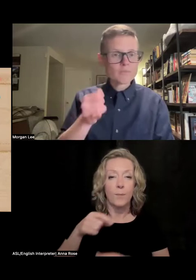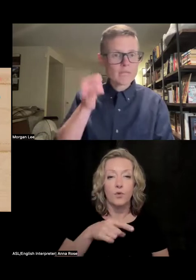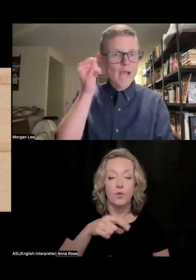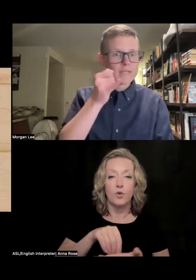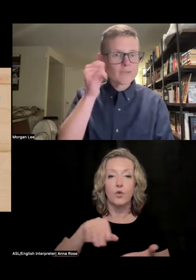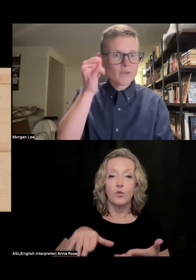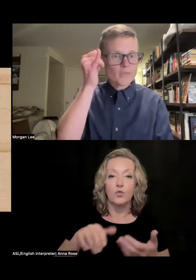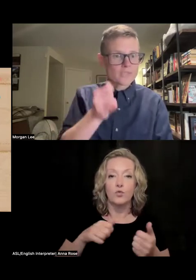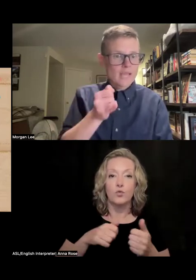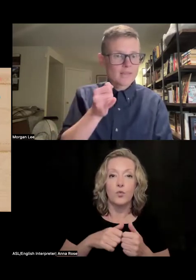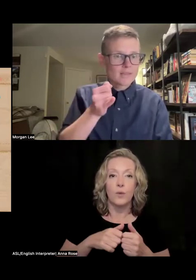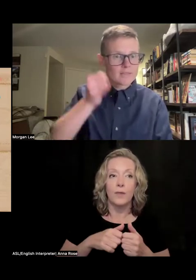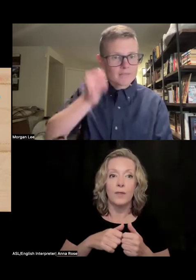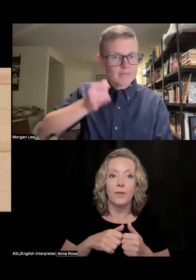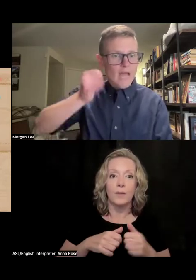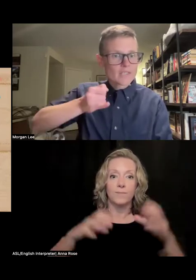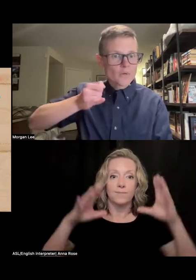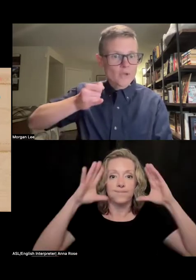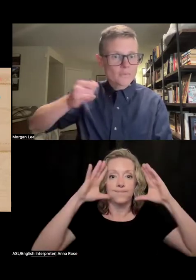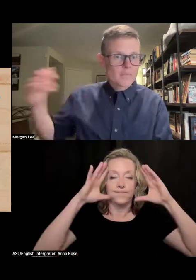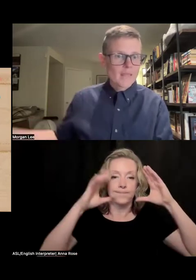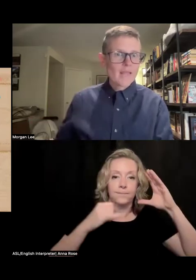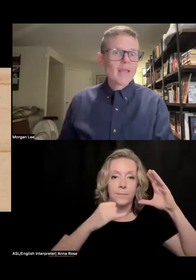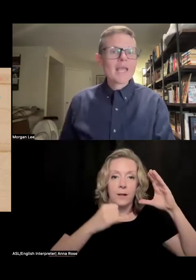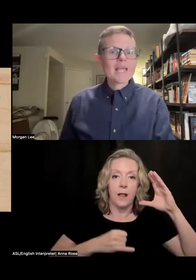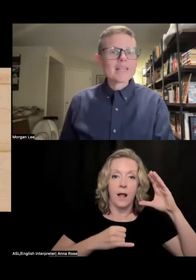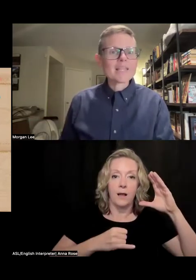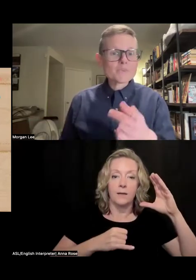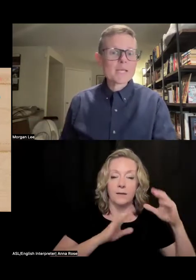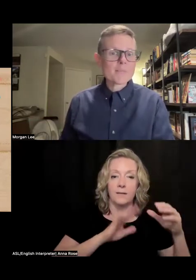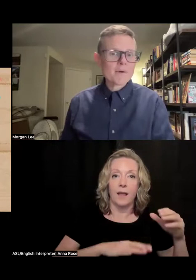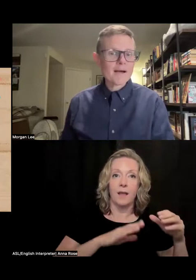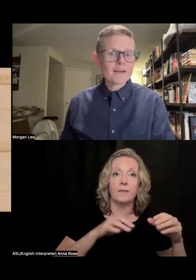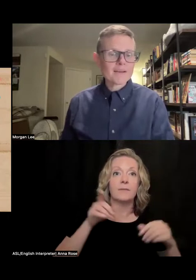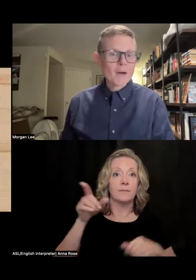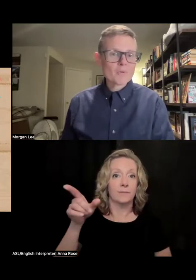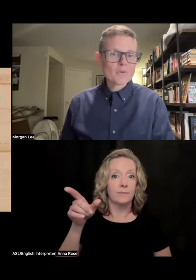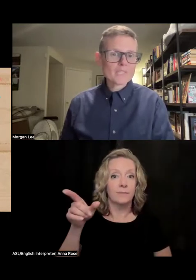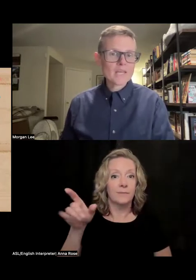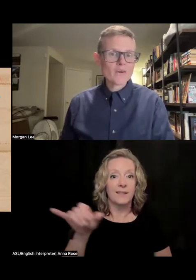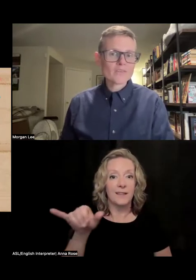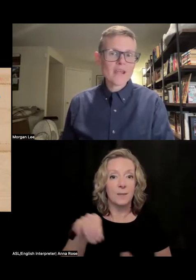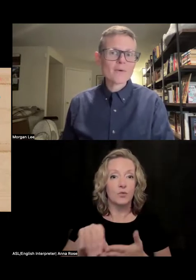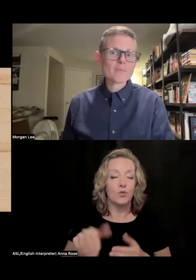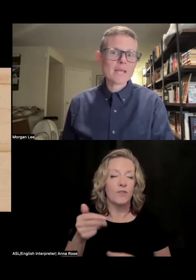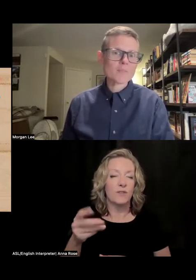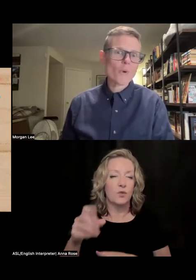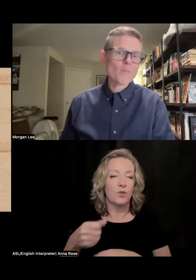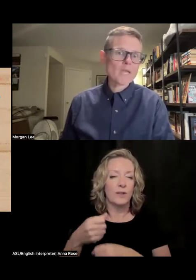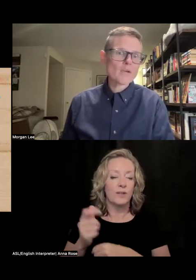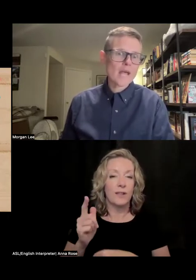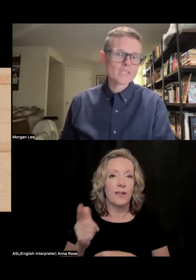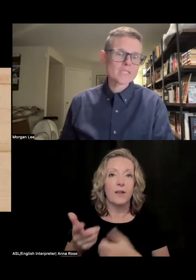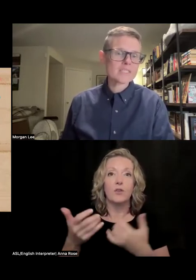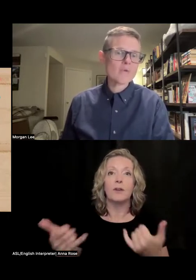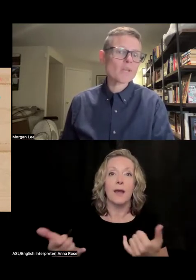torso, the lined figure that just had the lined torso. This was him a couple years later. Now he was at the point